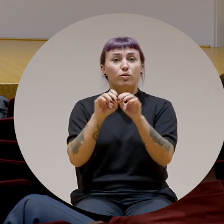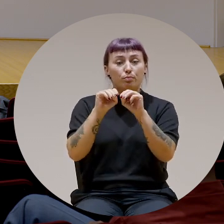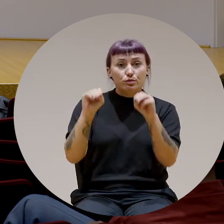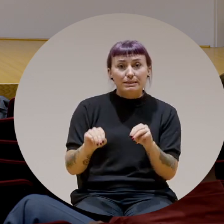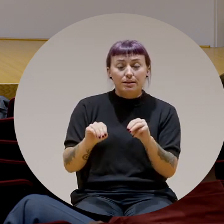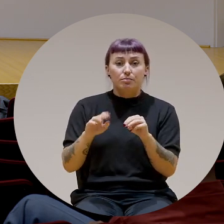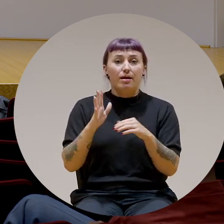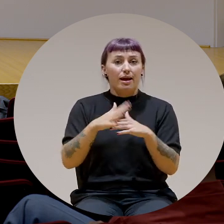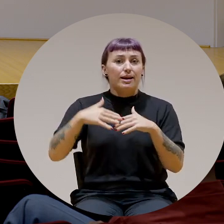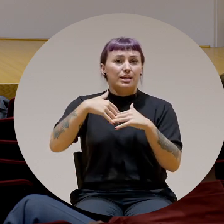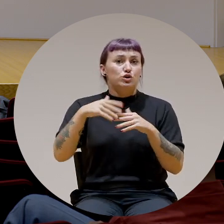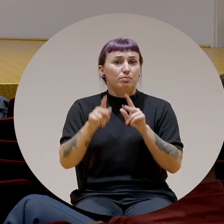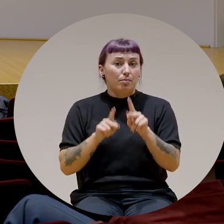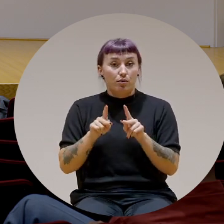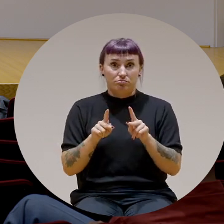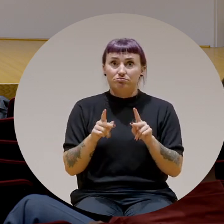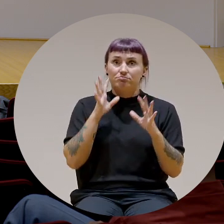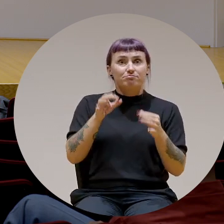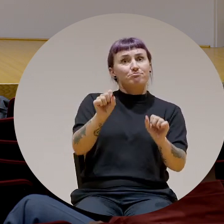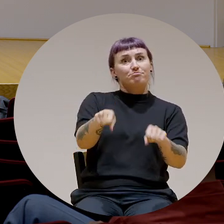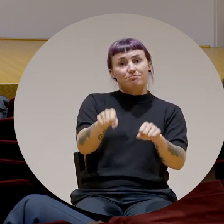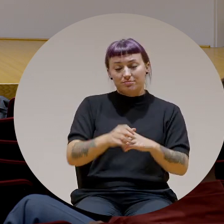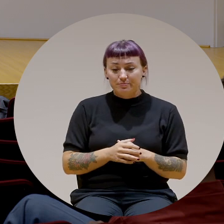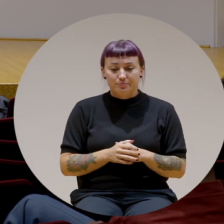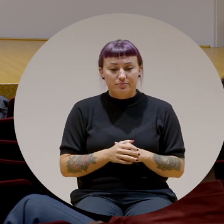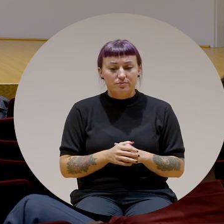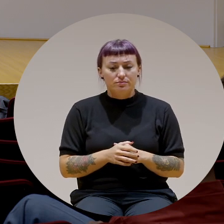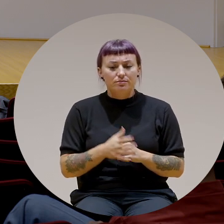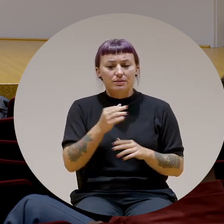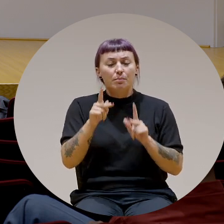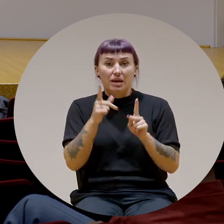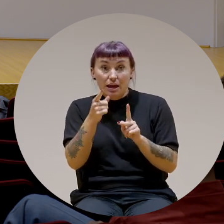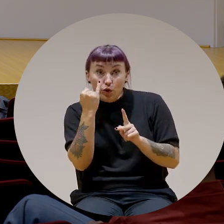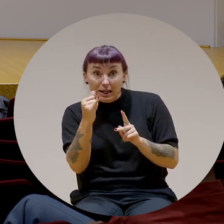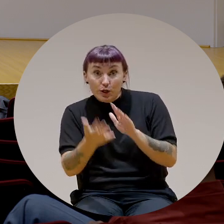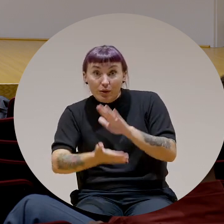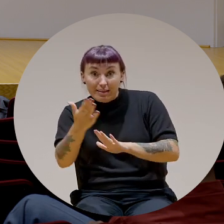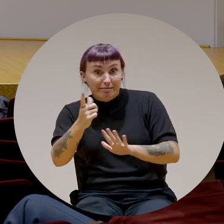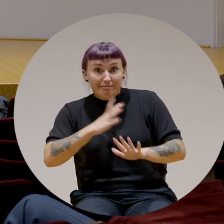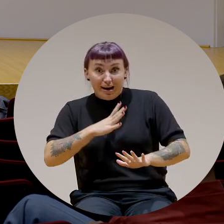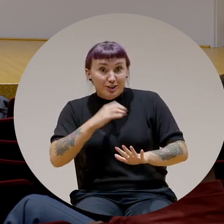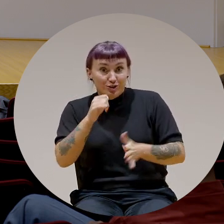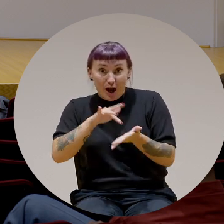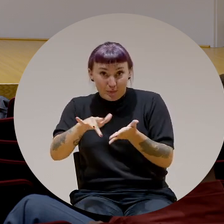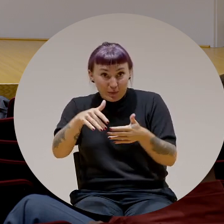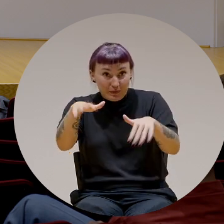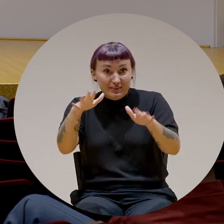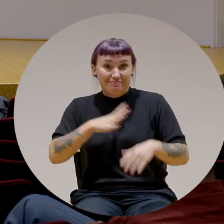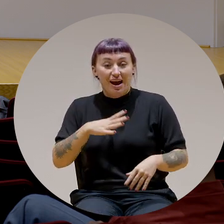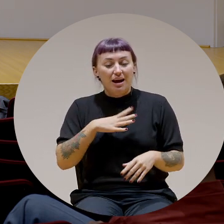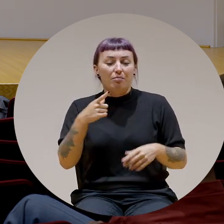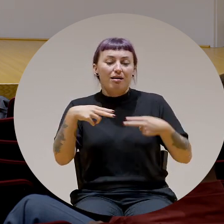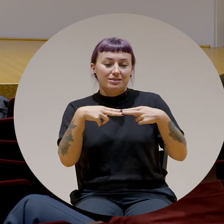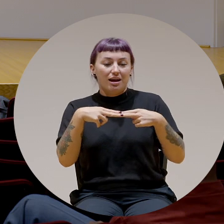museums and Indigenous peoples? Absolutely. Yes, Okay, thank you but for that question. any people who need to leave, we will not think you're rude if you leave after an hour.